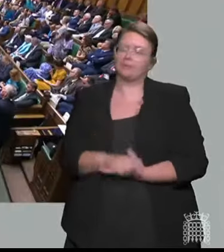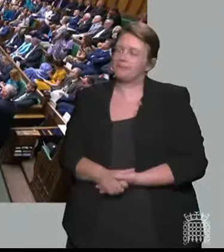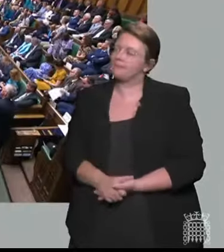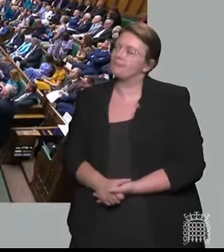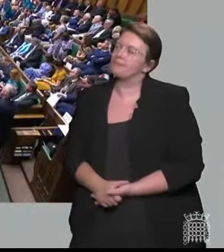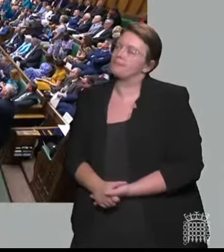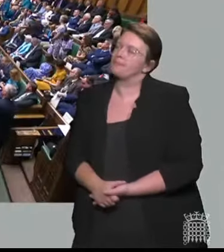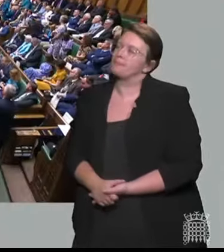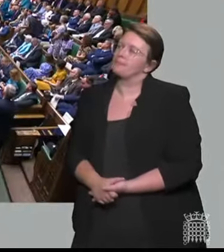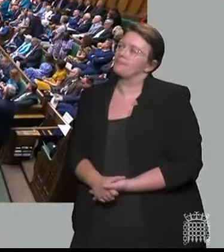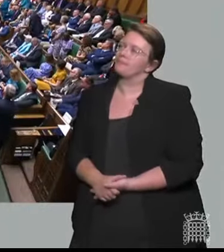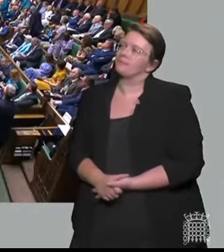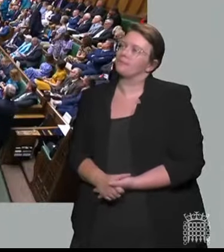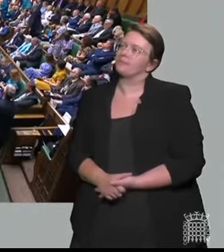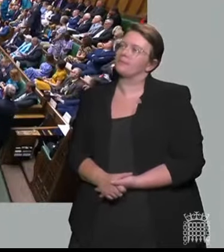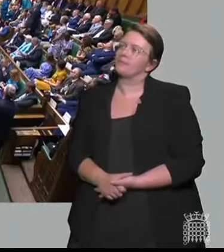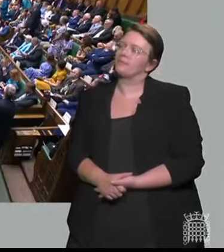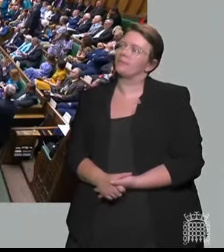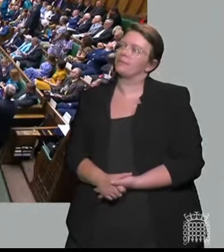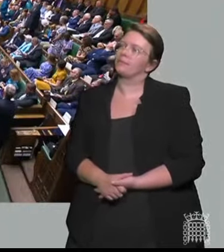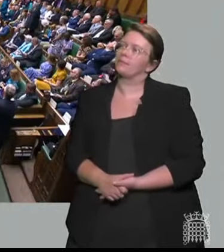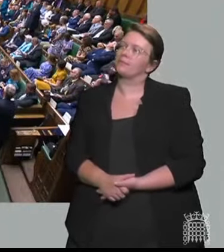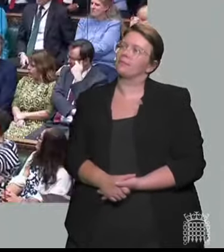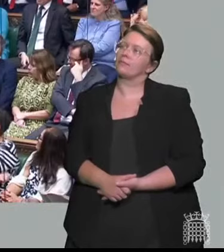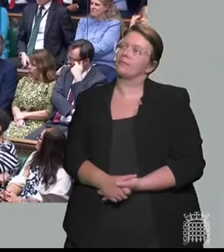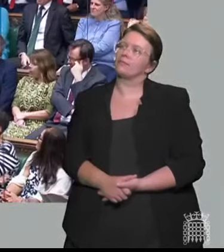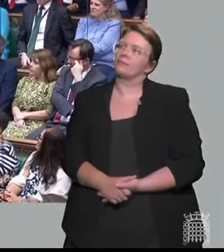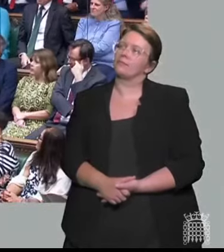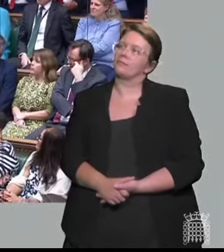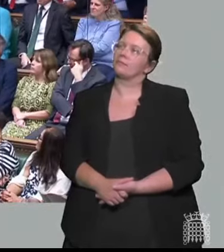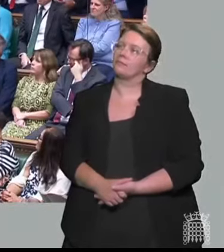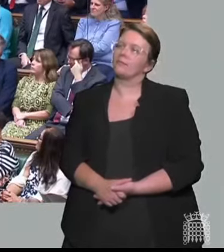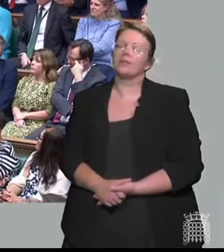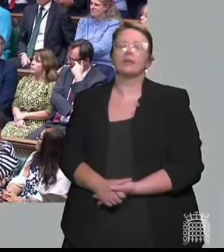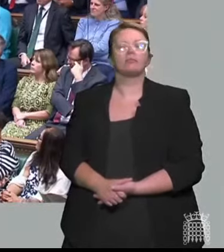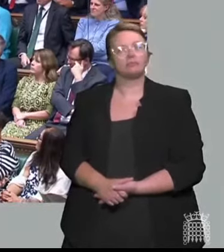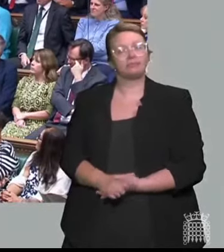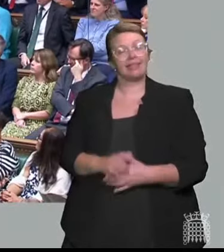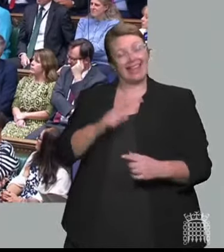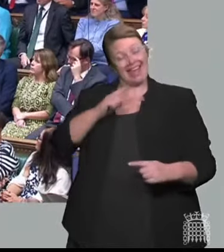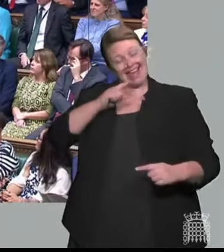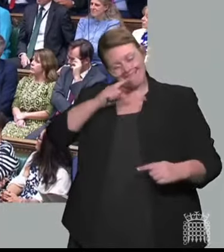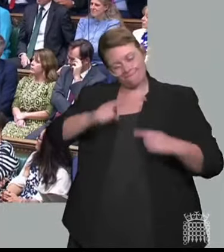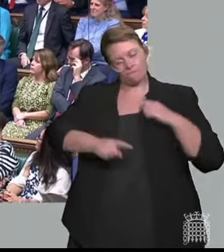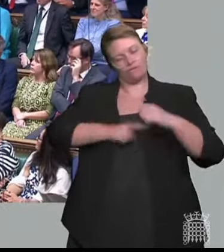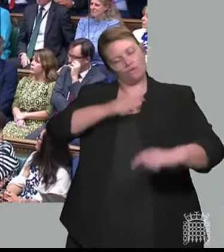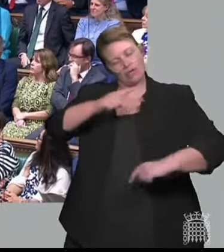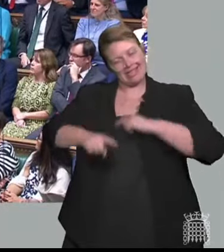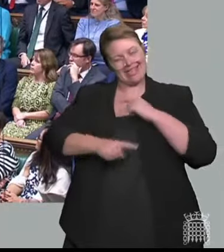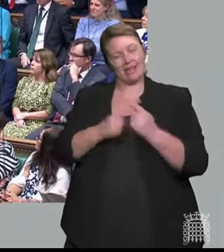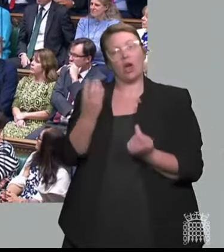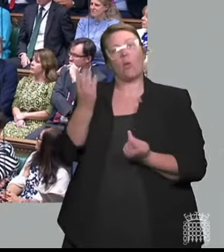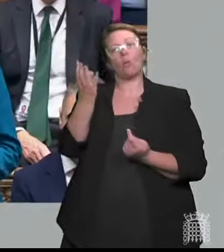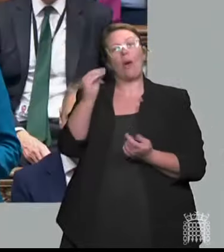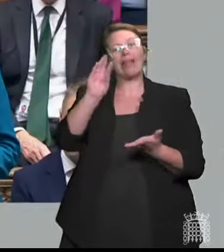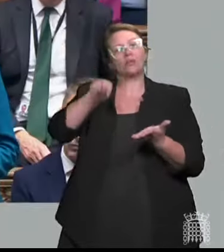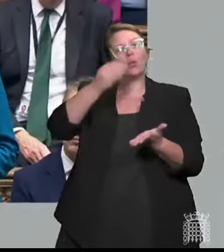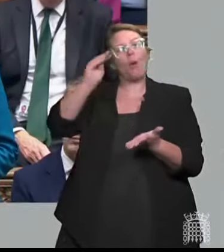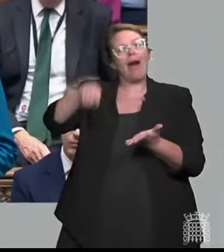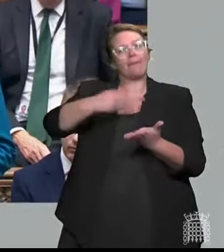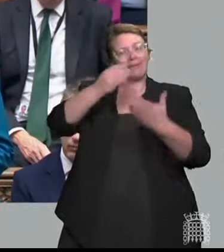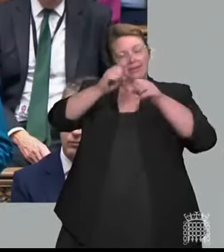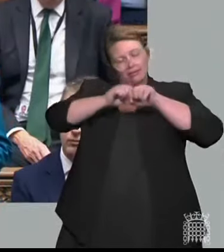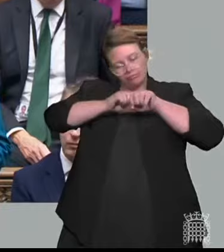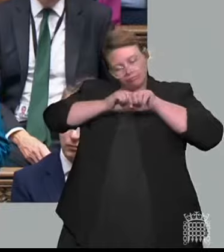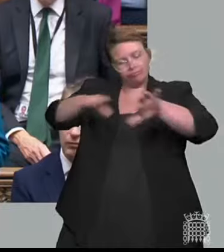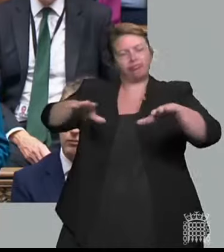Anderson. Thank you, Mr. Speaker. Every year, billions of wet wipes go out into our rivers and oceans